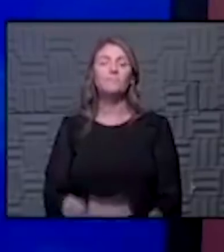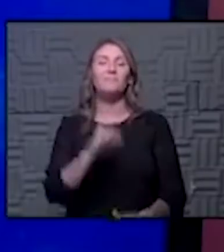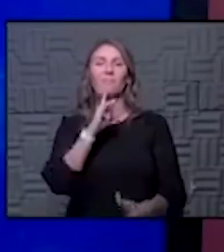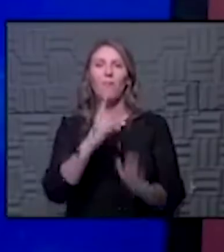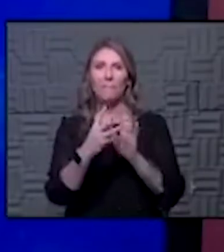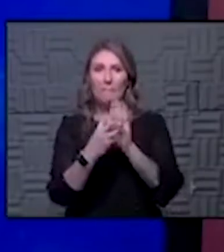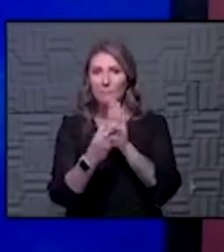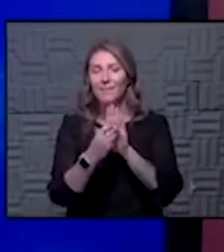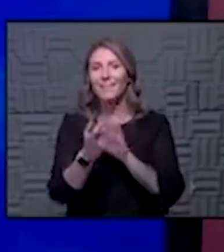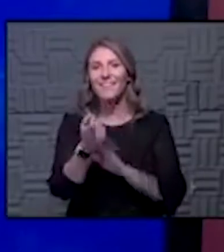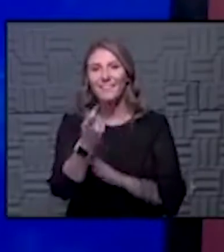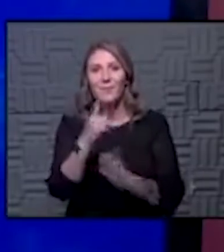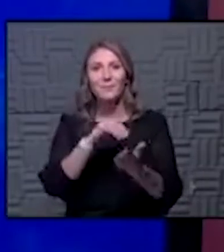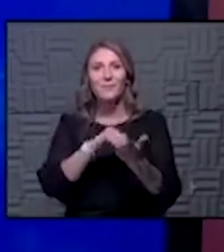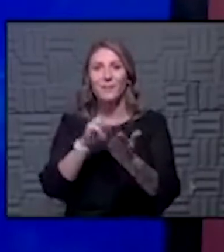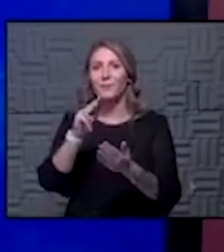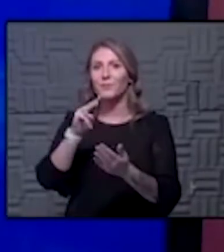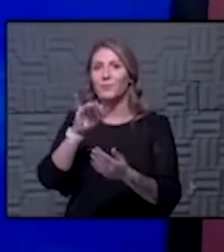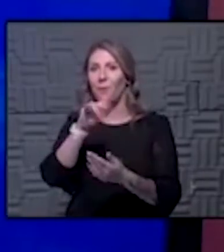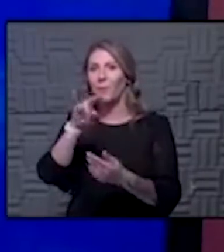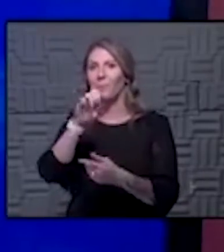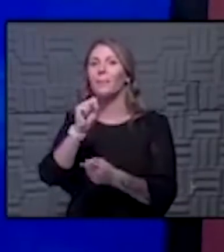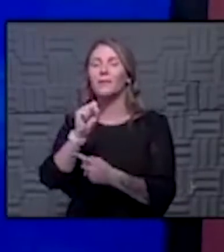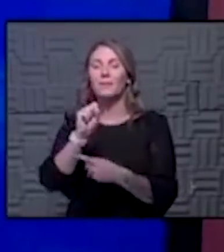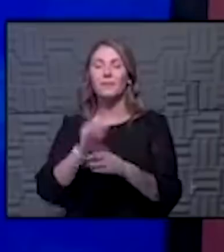bit of Dr. Minns. I think,